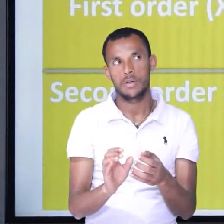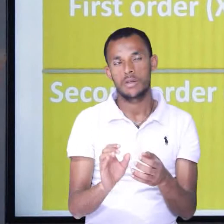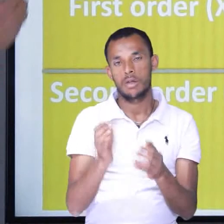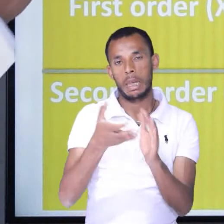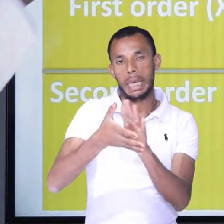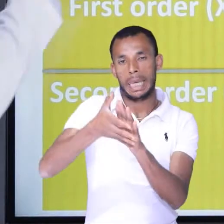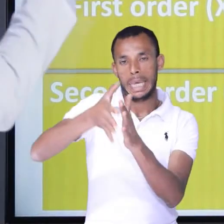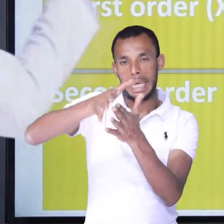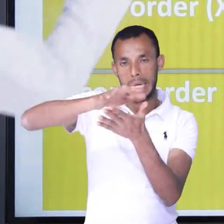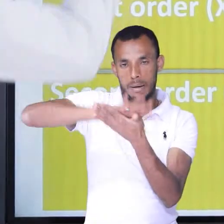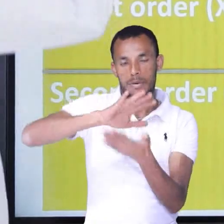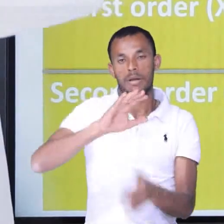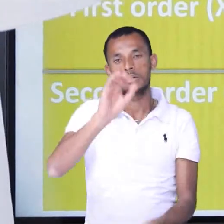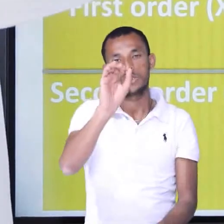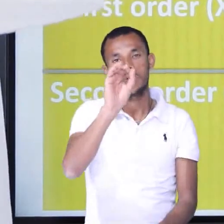Look for zero order.